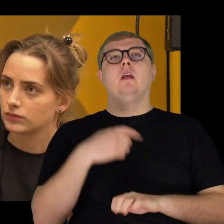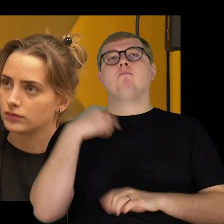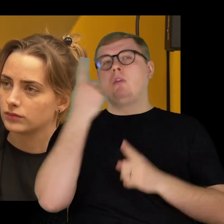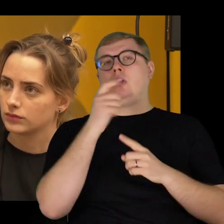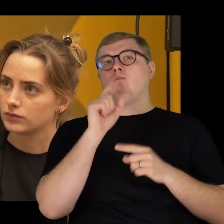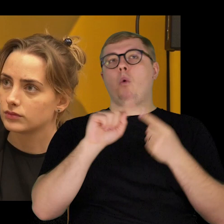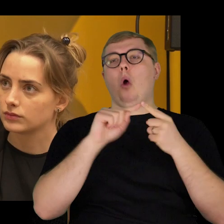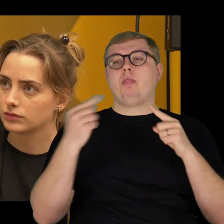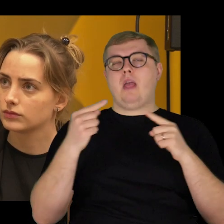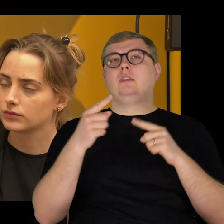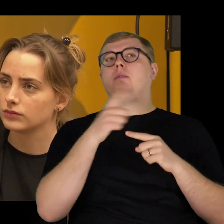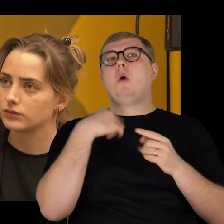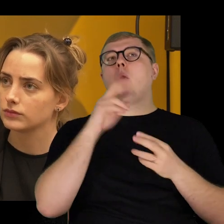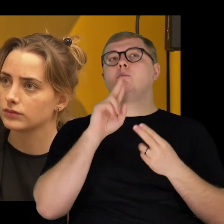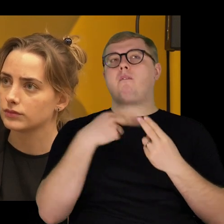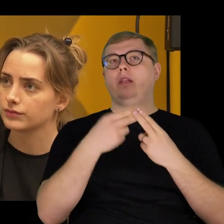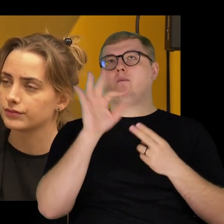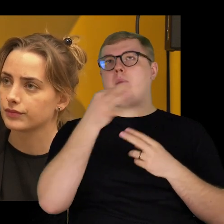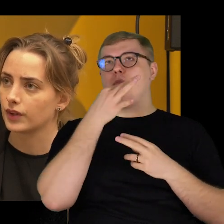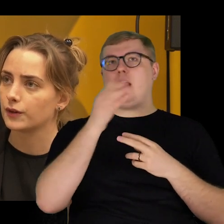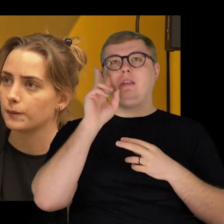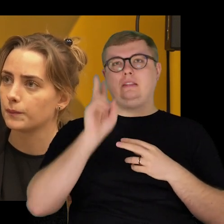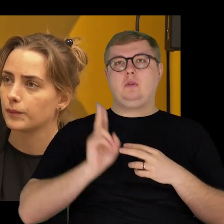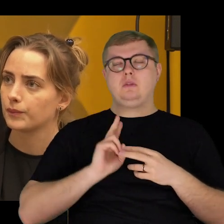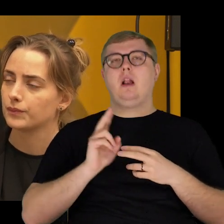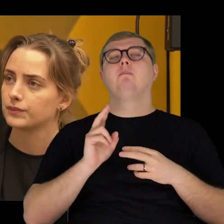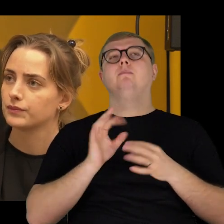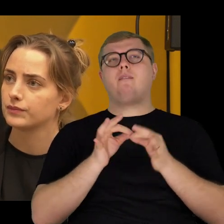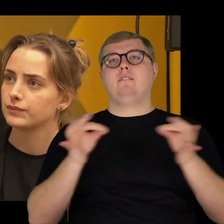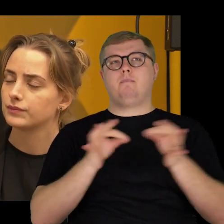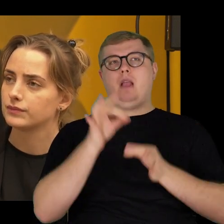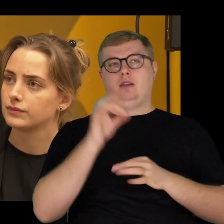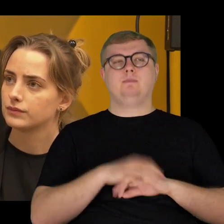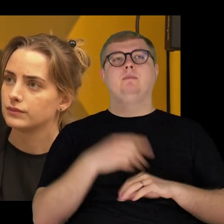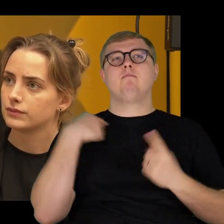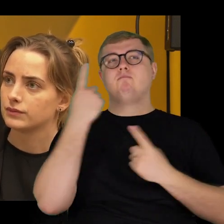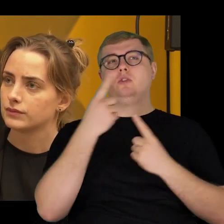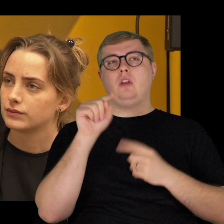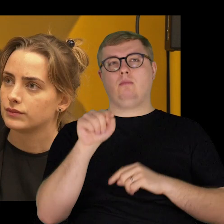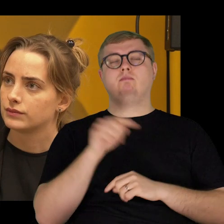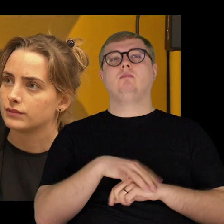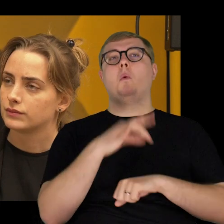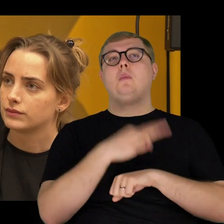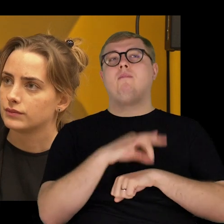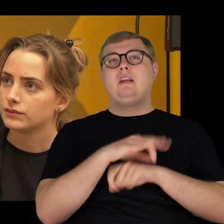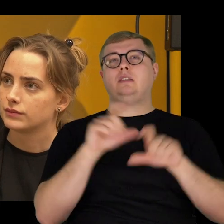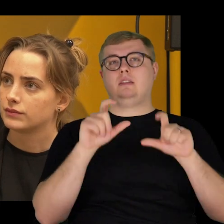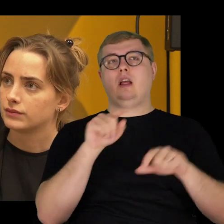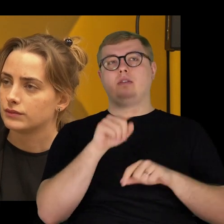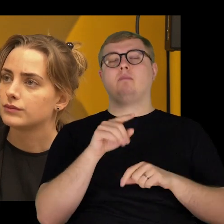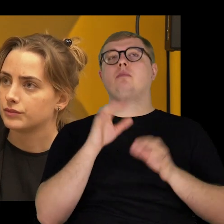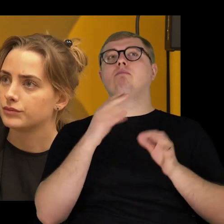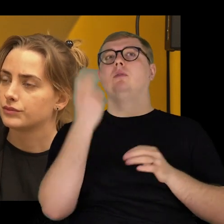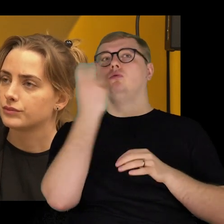your institutional question. I mean, the dimension. I think the Berlin is right now quite an